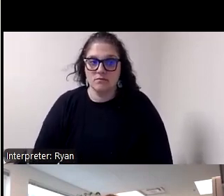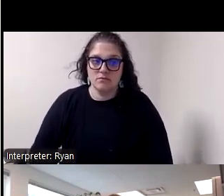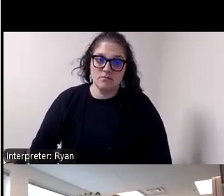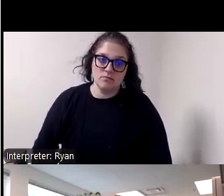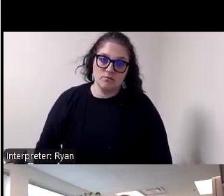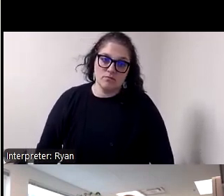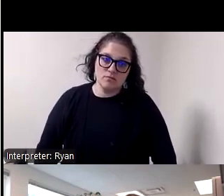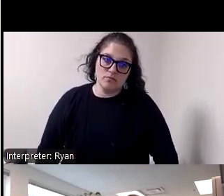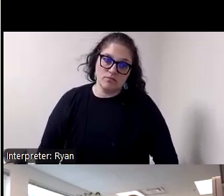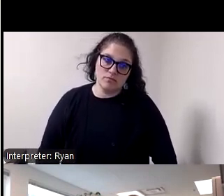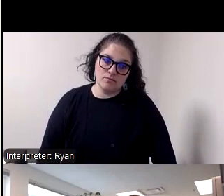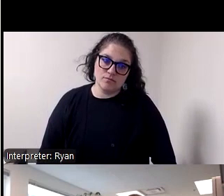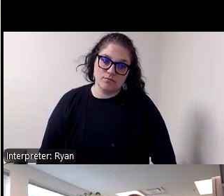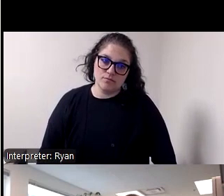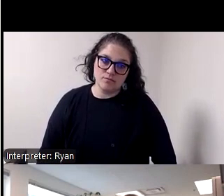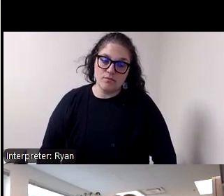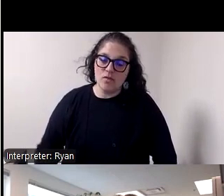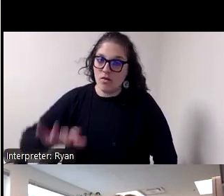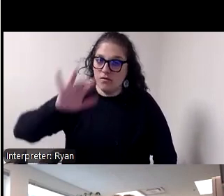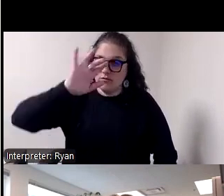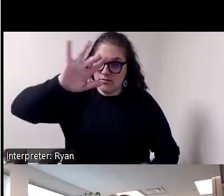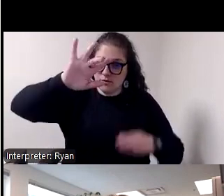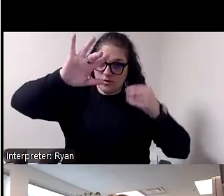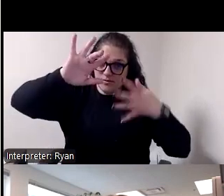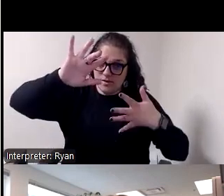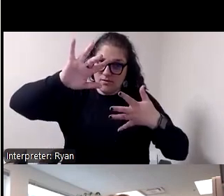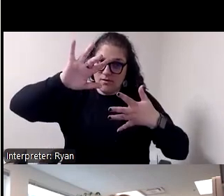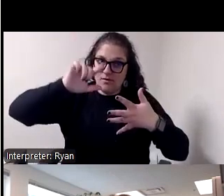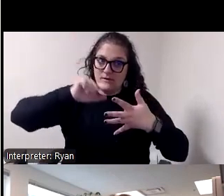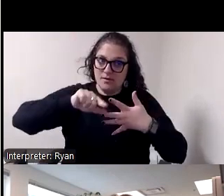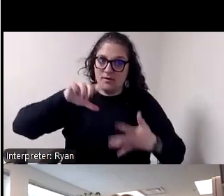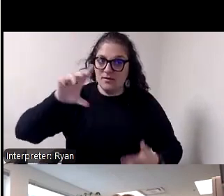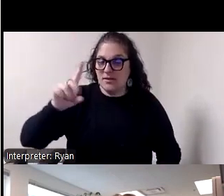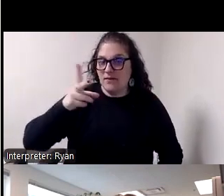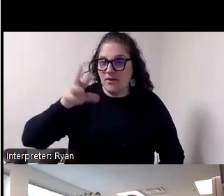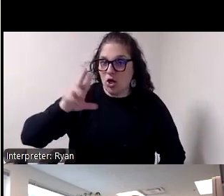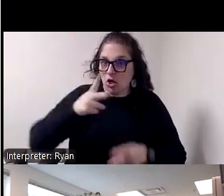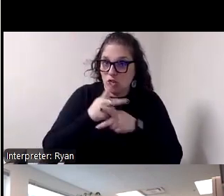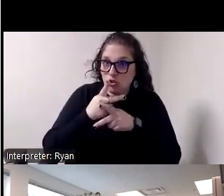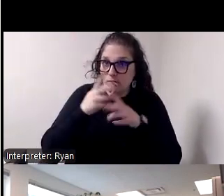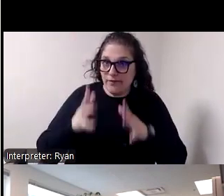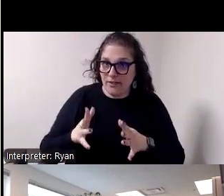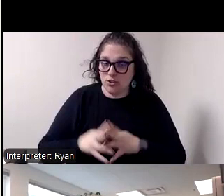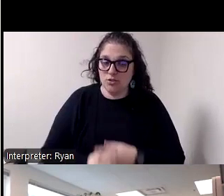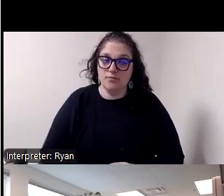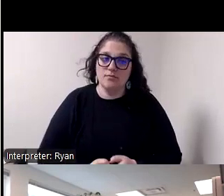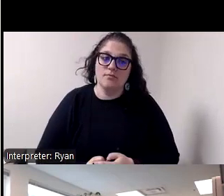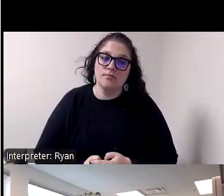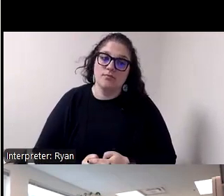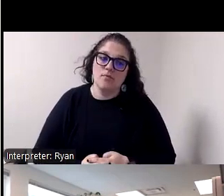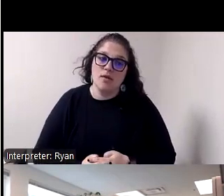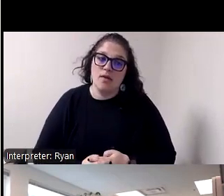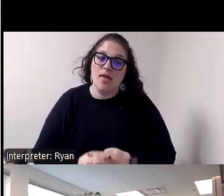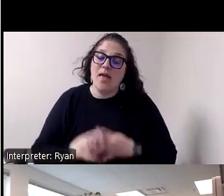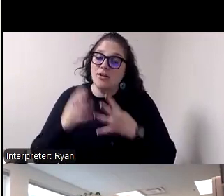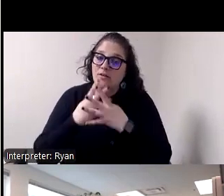you will want to, from the drop-down arrow, you'll want to select this DVR supervisor work list, and you can filter it by your